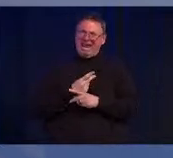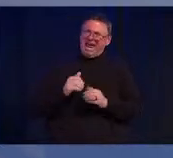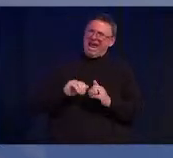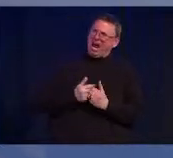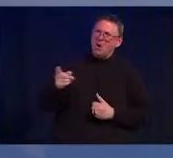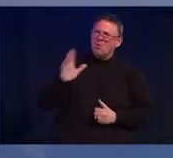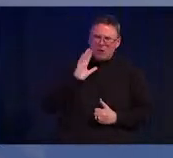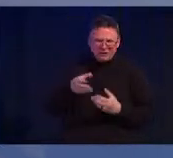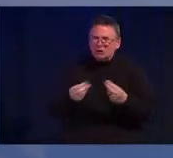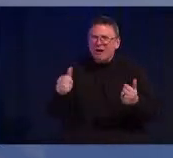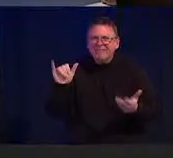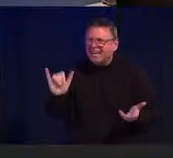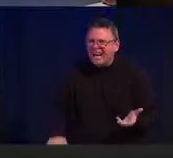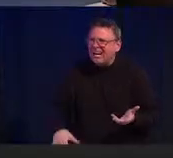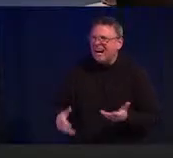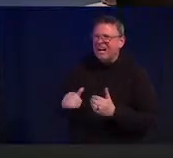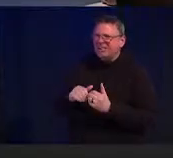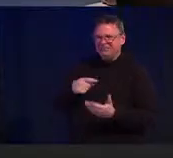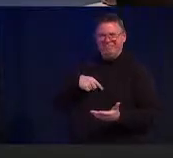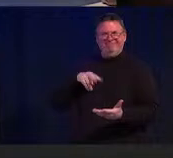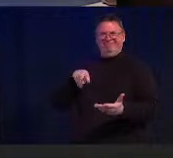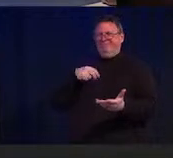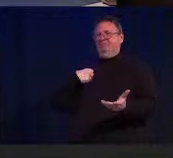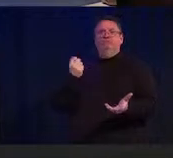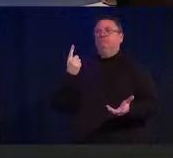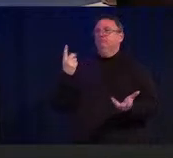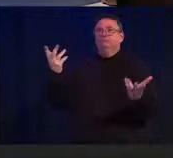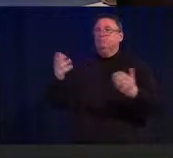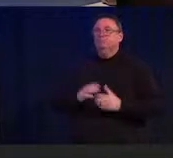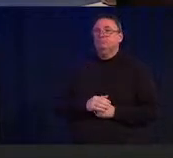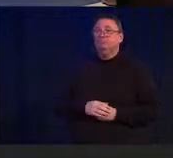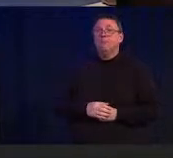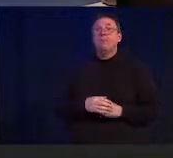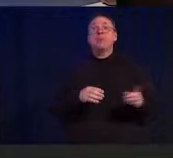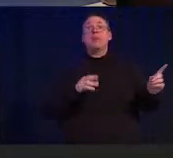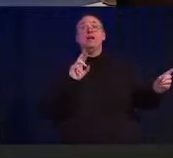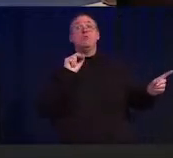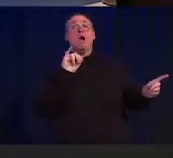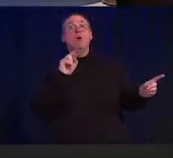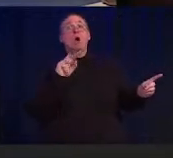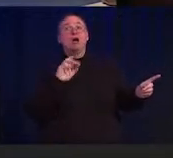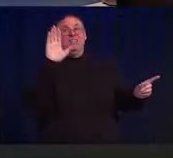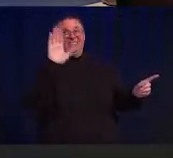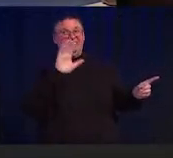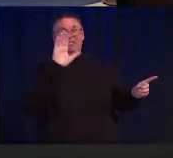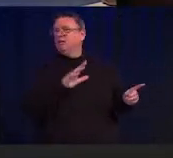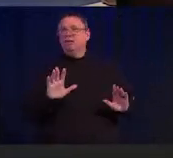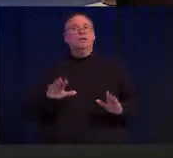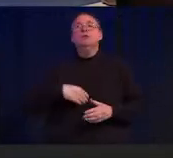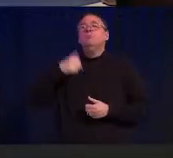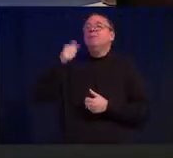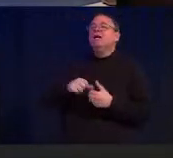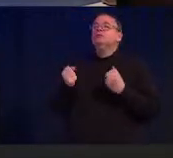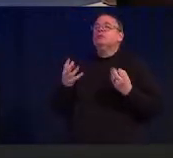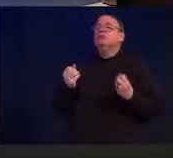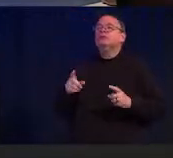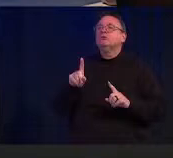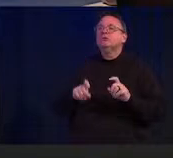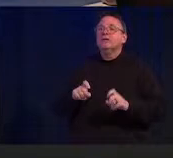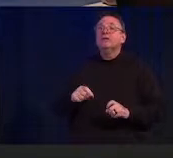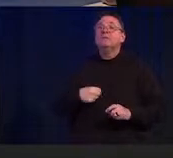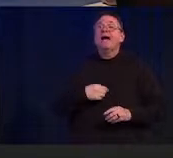remedy the problem. Mr. Rainwater, you also requested a rebuttal, but I'll remind the candidates we have so many great voter questions we want to get to. My name was mentioned,